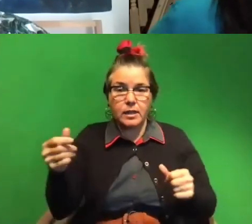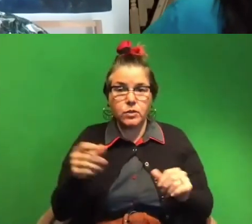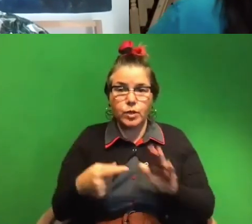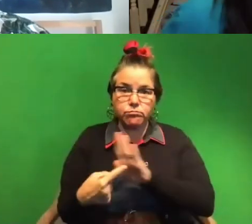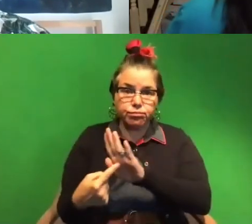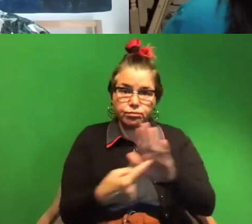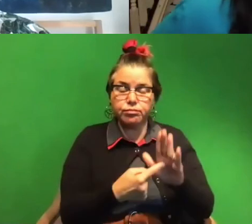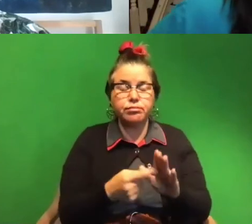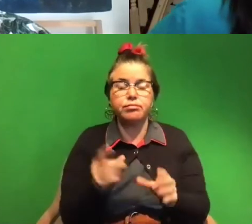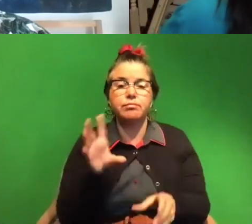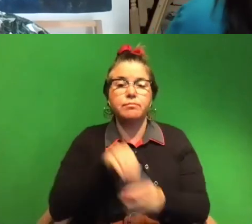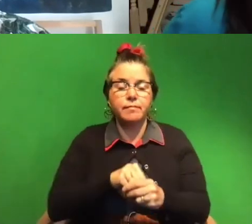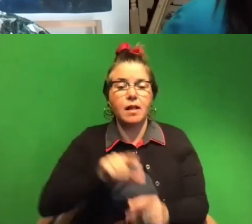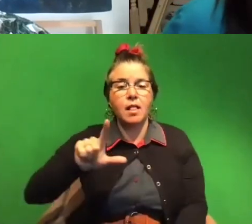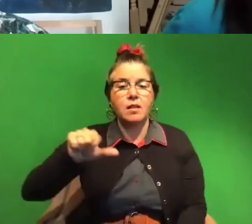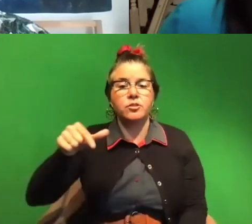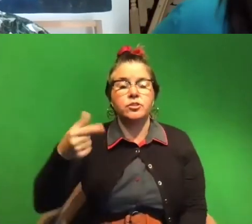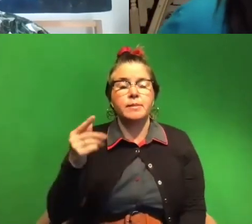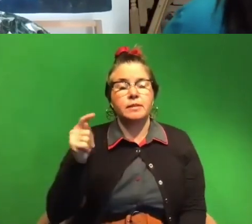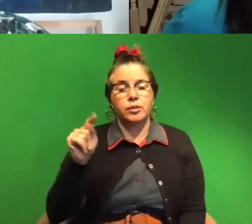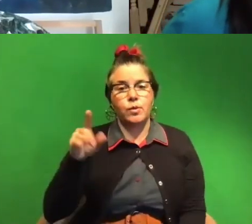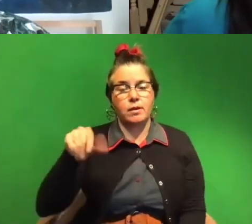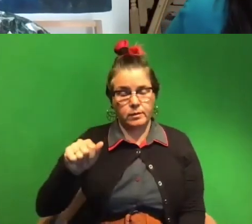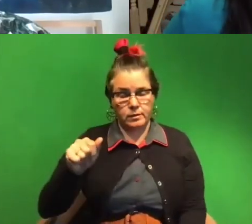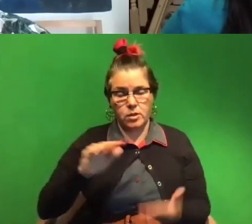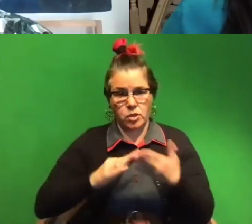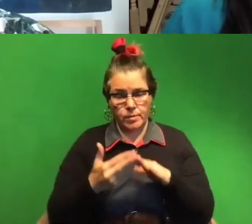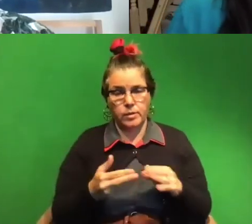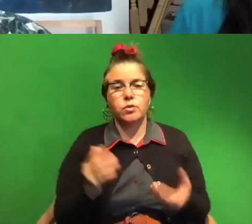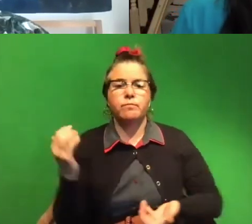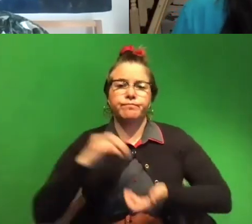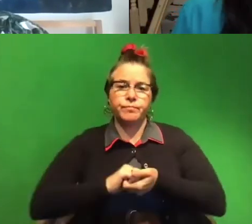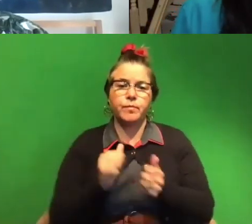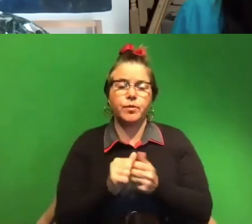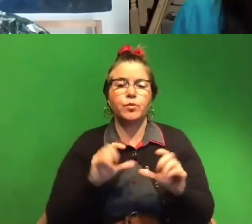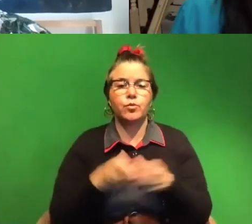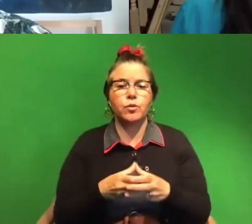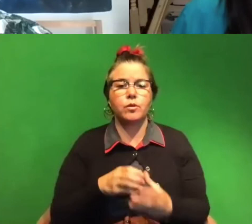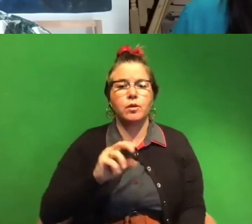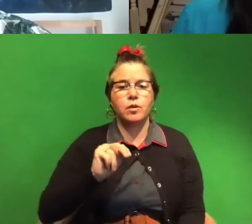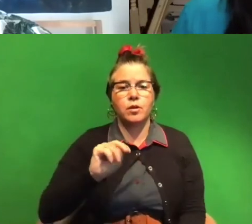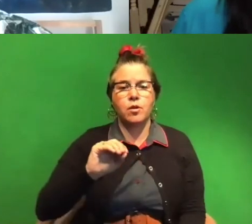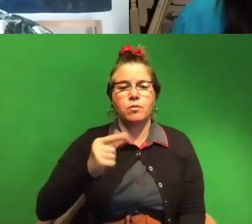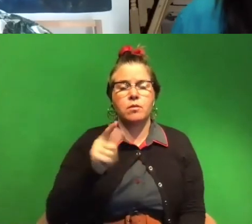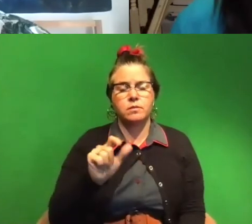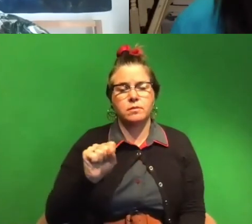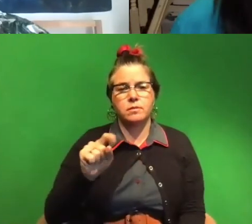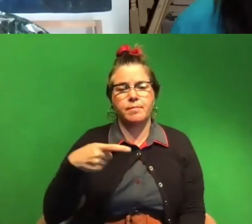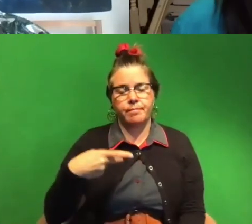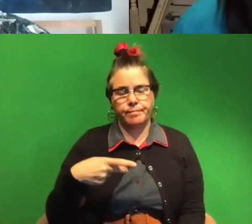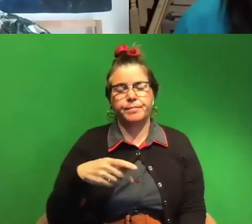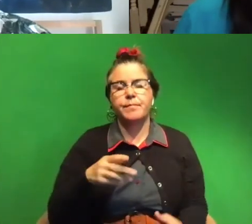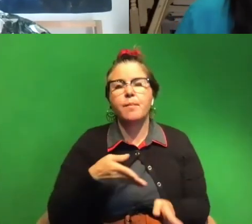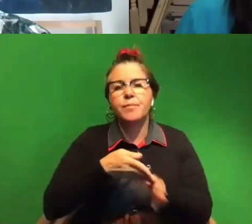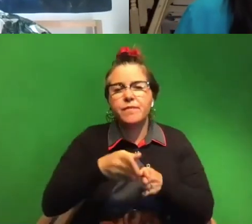are members of the LGBTQIA community. And so we're partnered up with a group called Noble Step. They are a professional